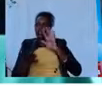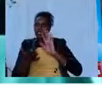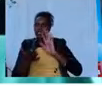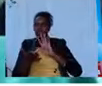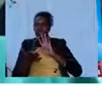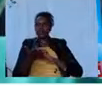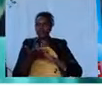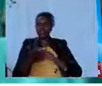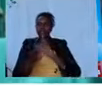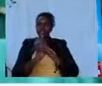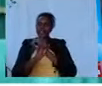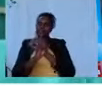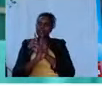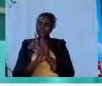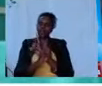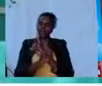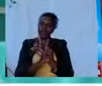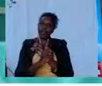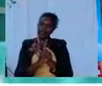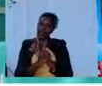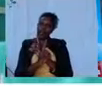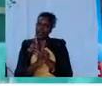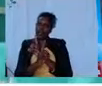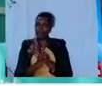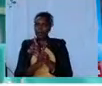fountain of glory